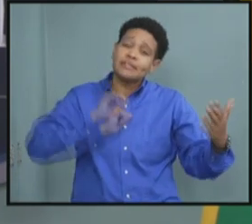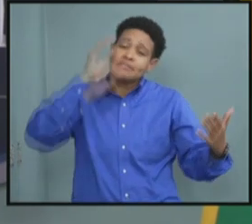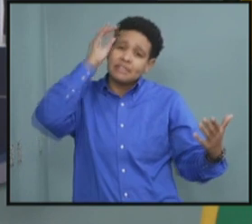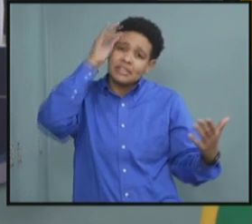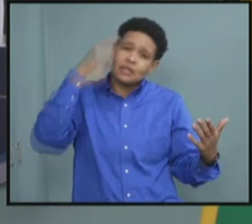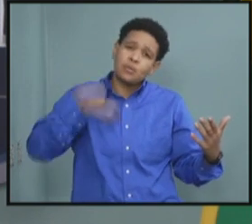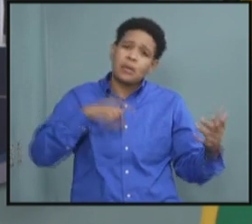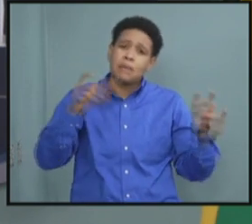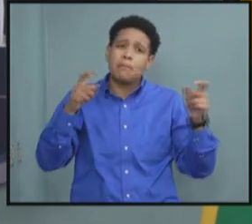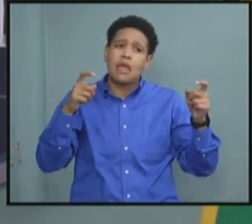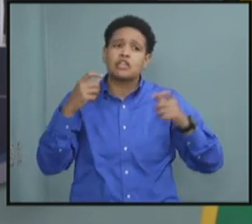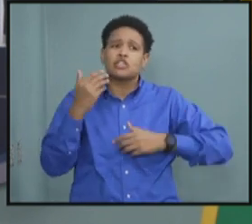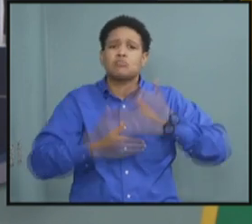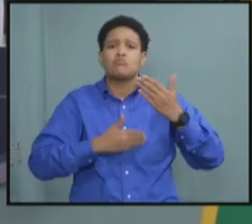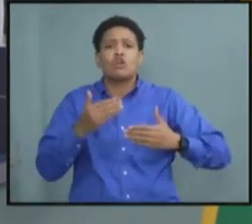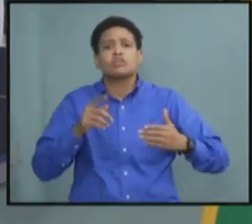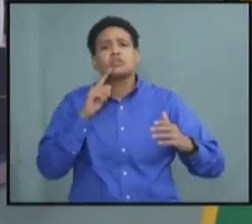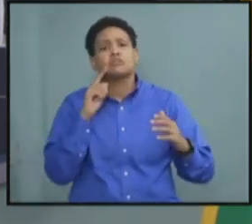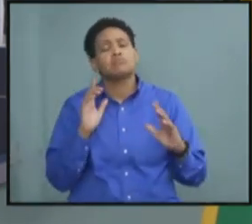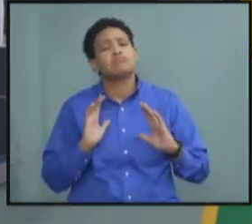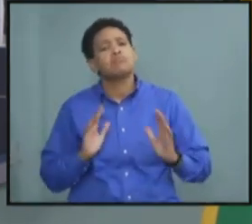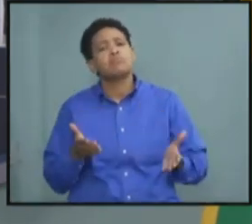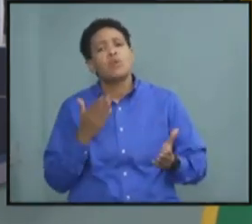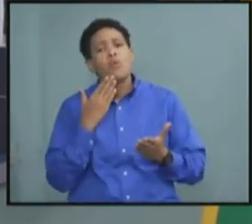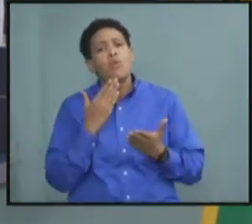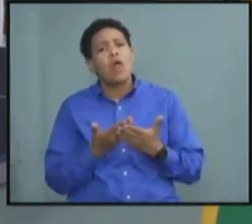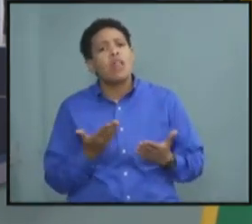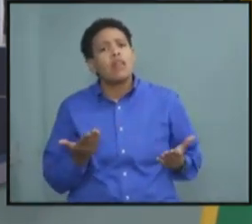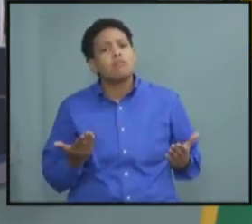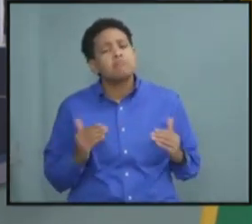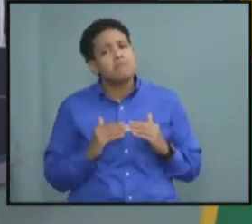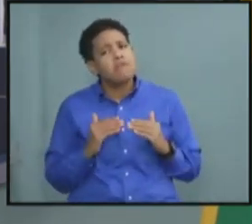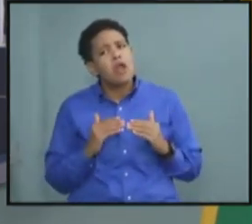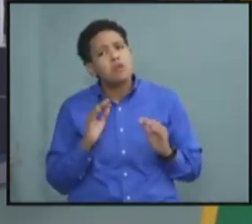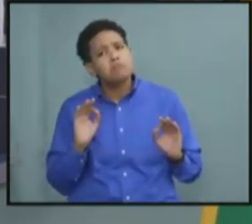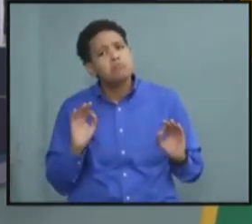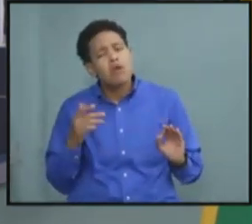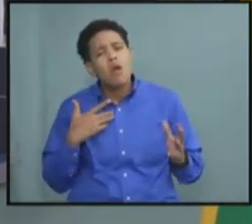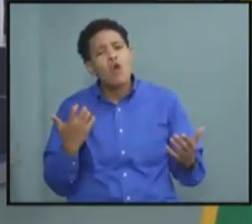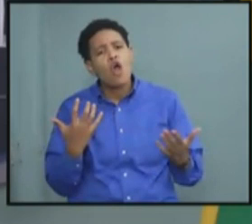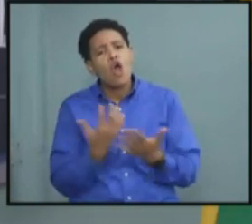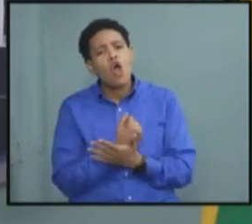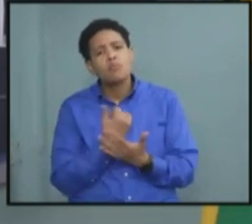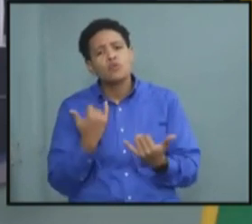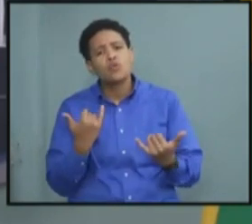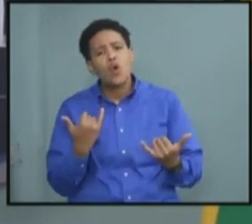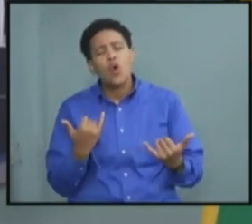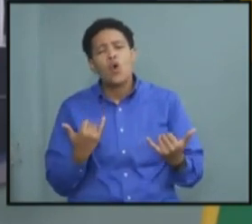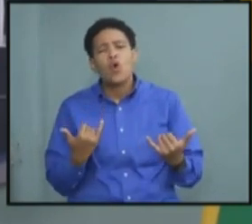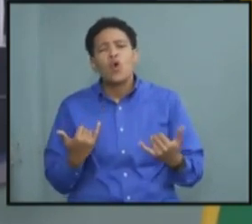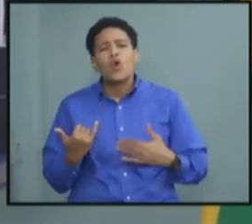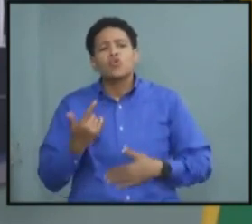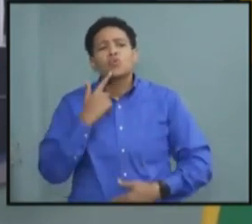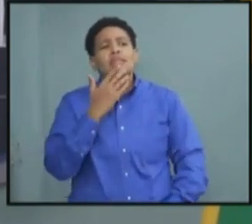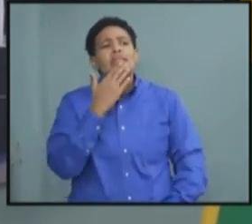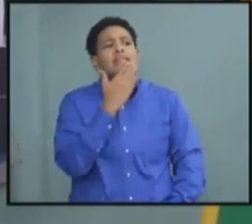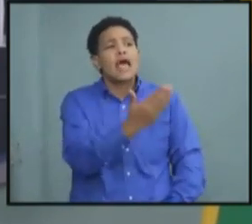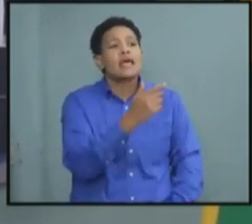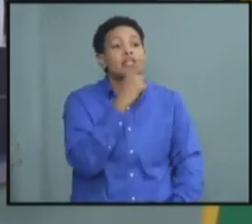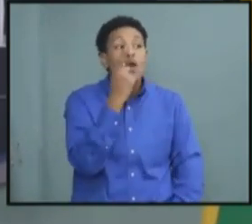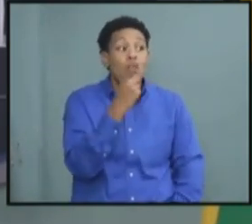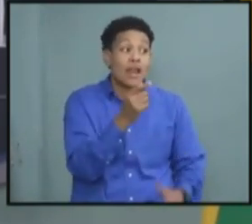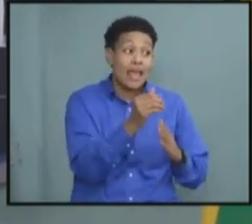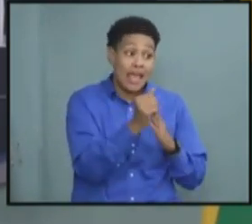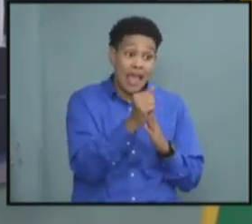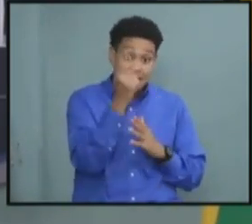are managing the process fairly well, and I want to again use the opportunity, of course, to thank not just the guidance